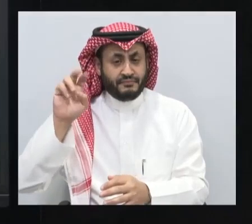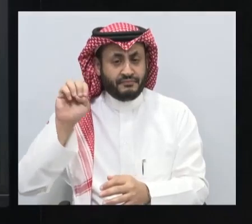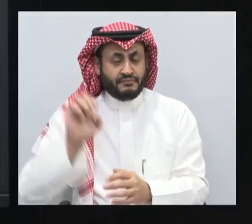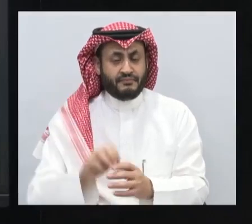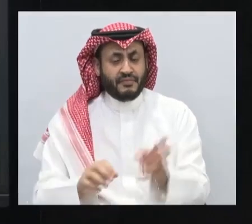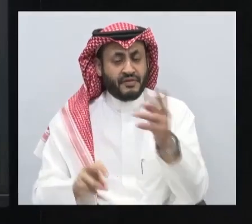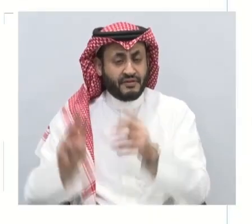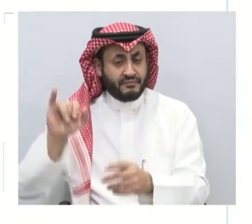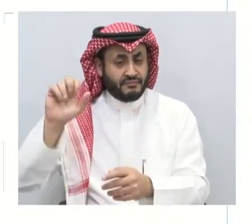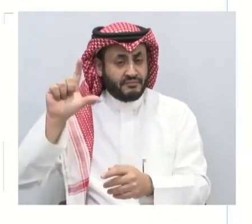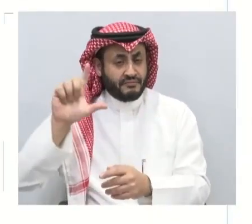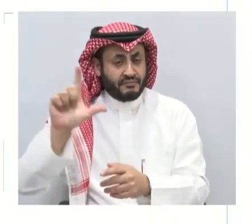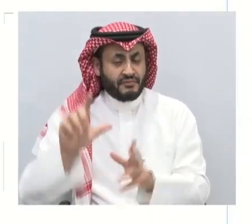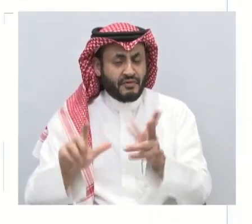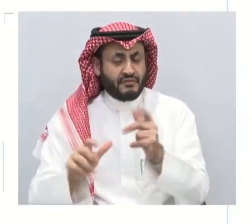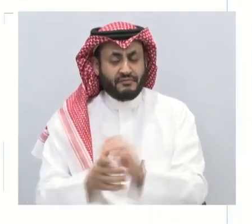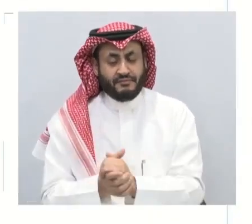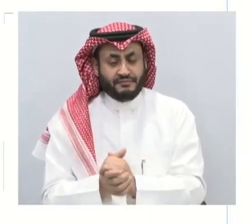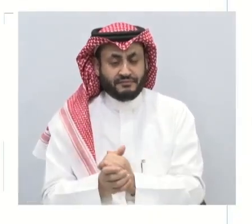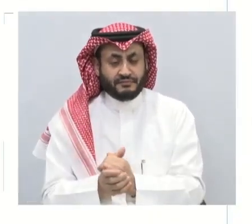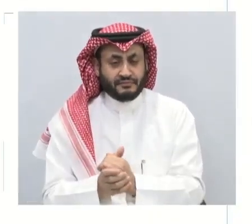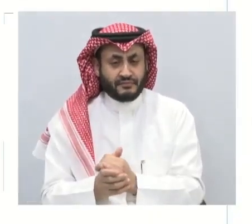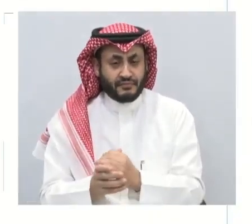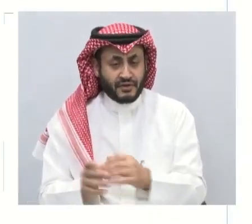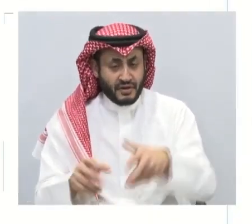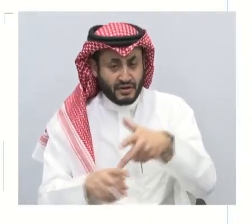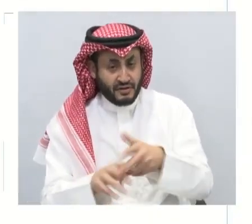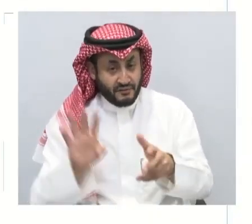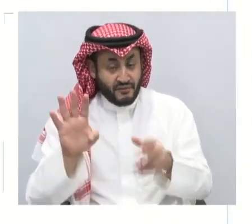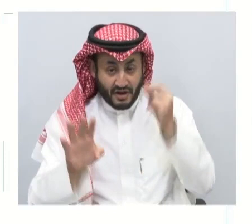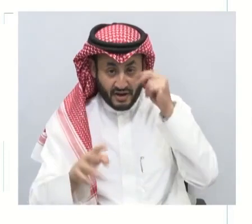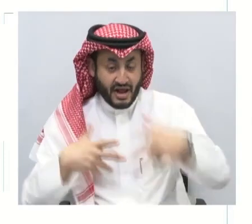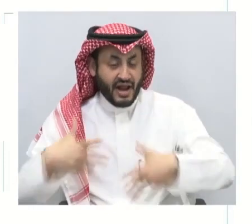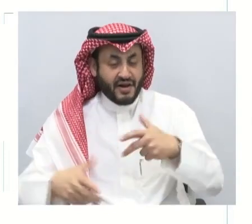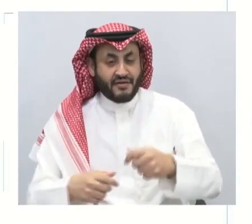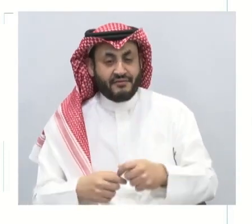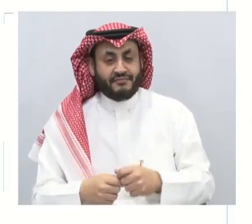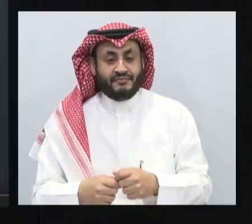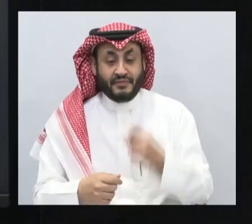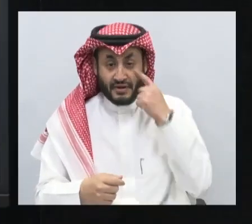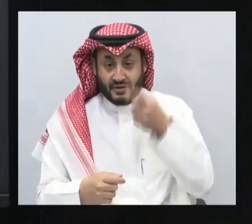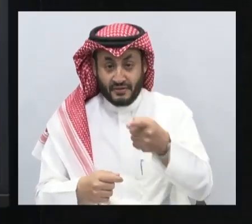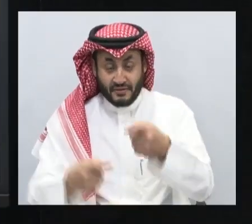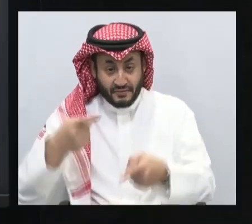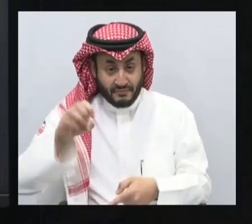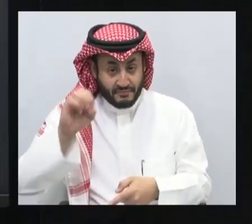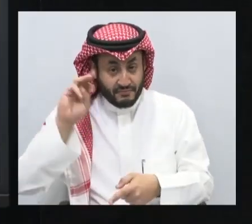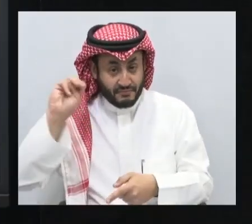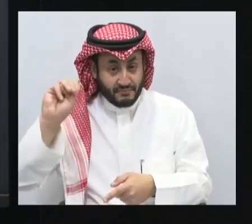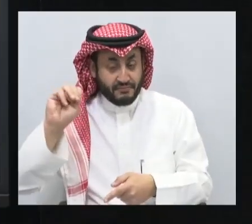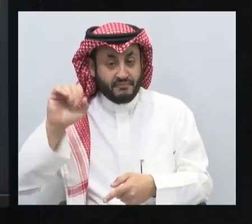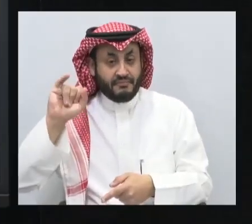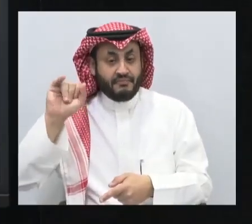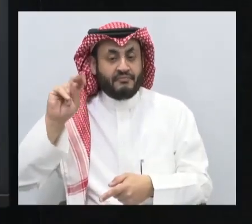will. You remember in Unit 4, we studied it's going to be fun. So here, going to here indicates something